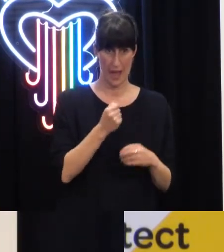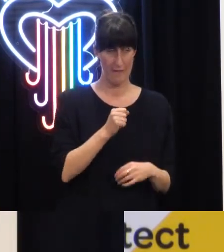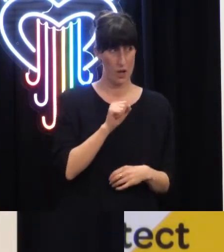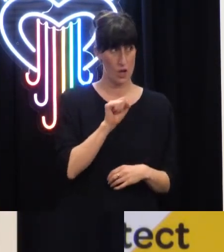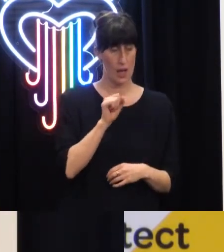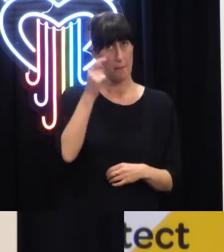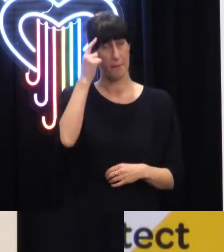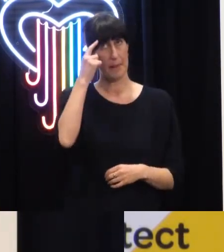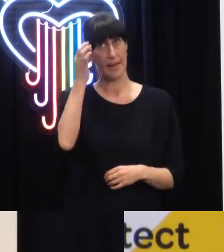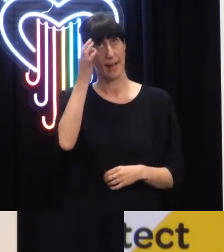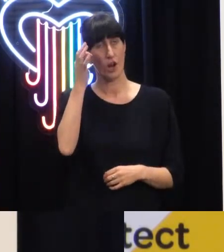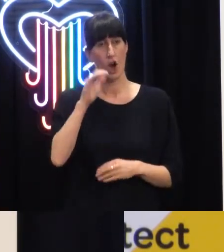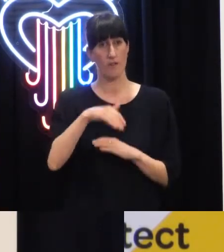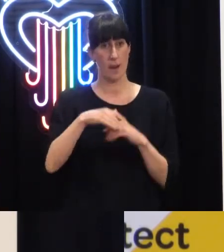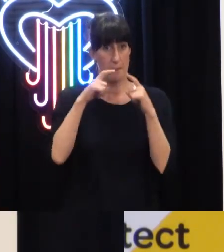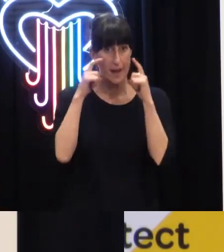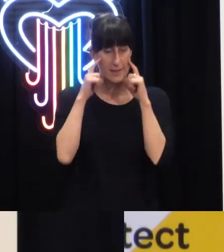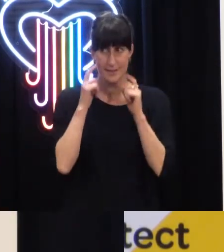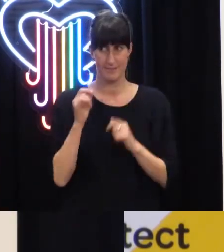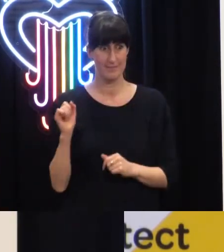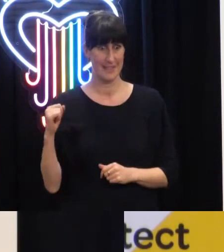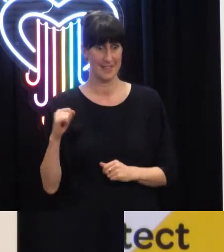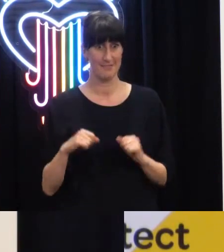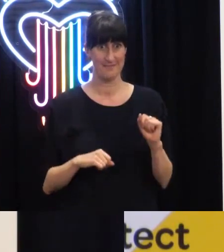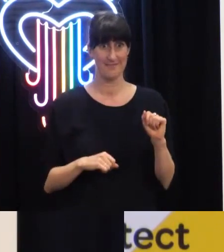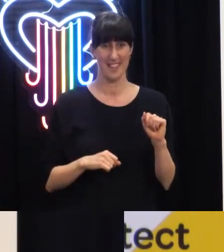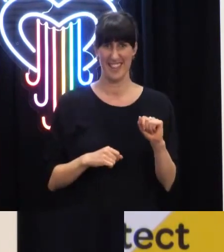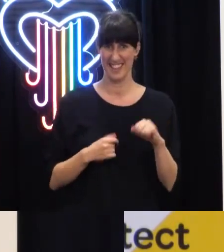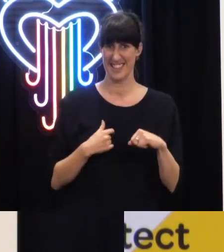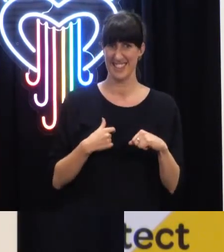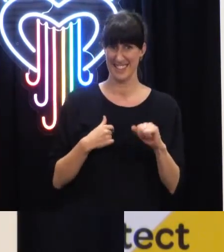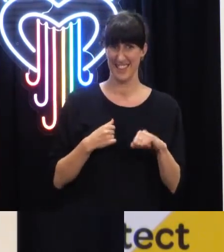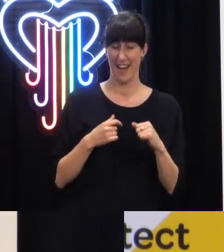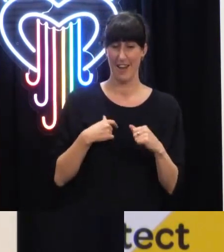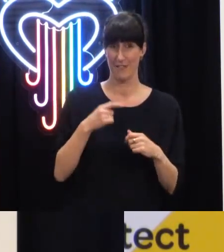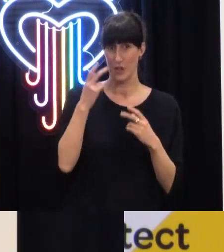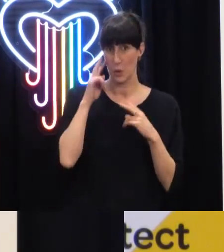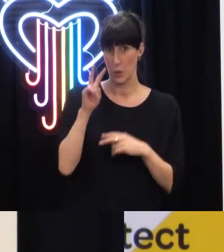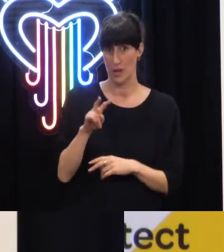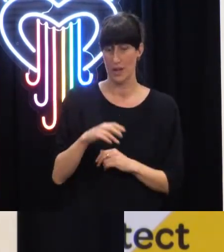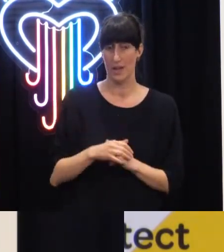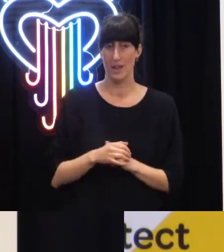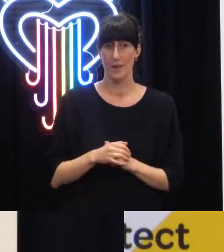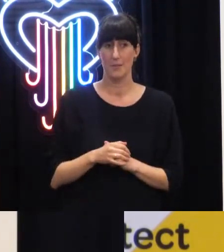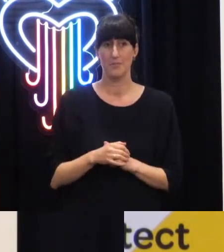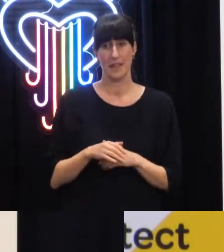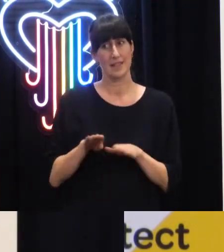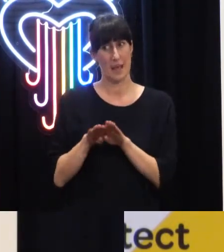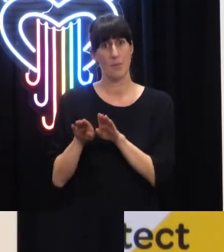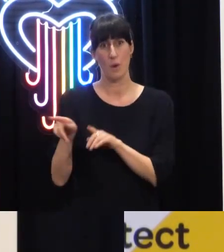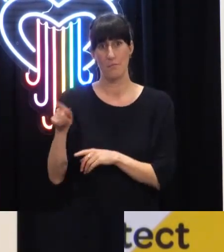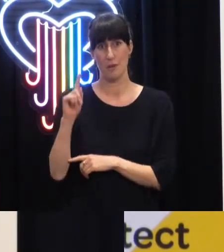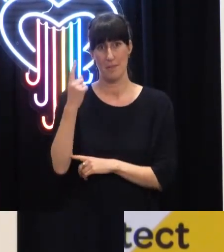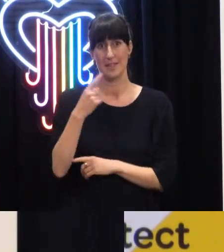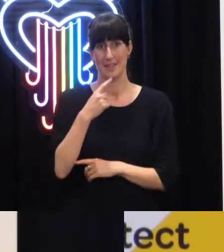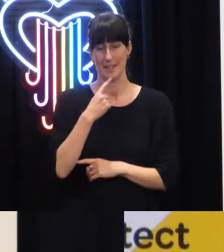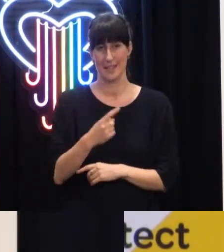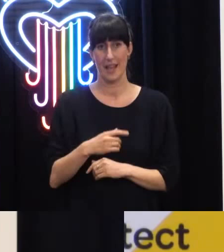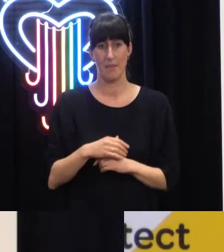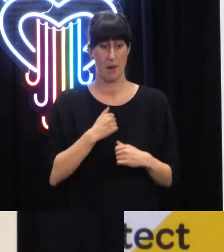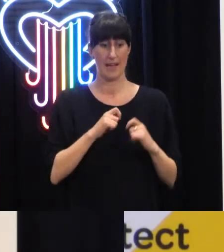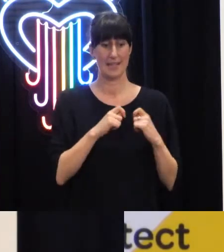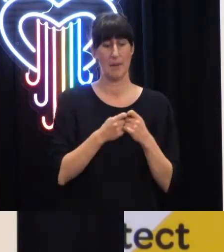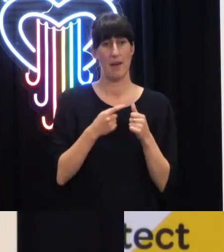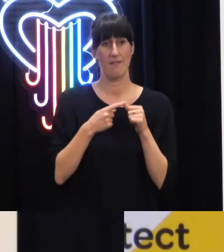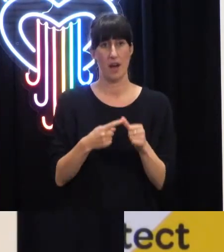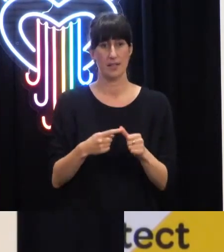Yes, I did, and it concurs with the Prime Minister's. The thing about alert level 1 is and this is what our team's advice is. Alert